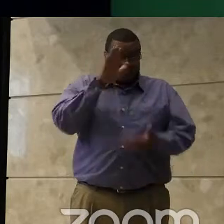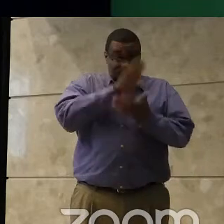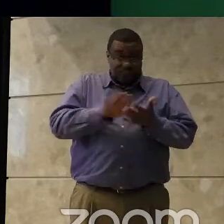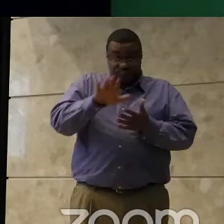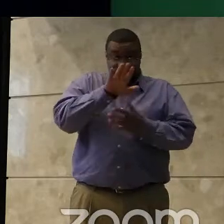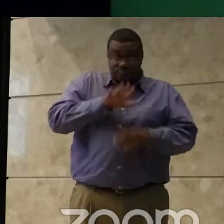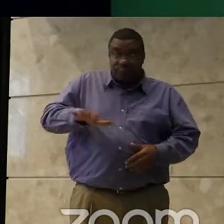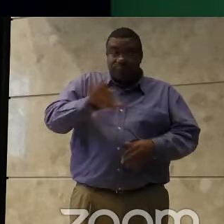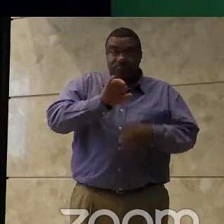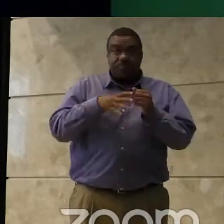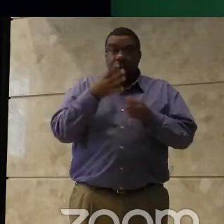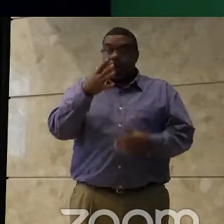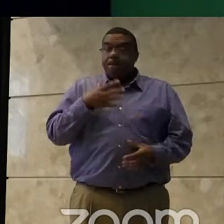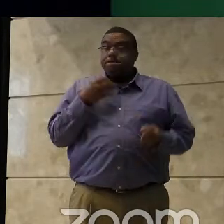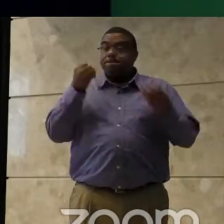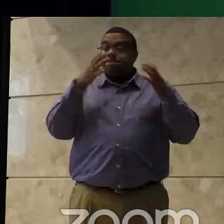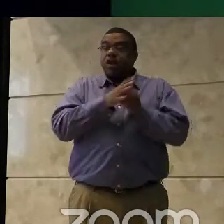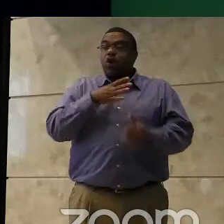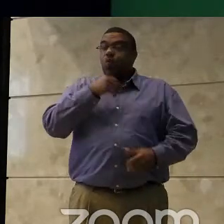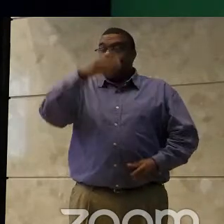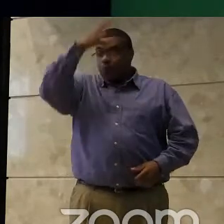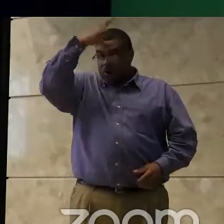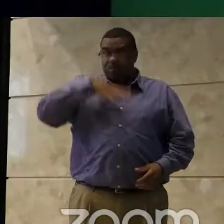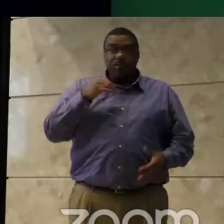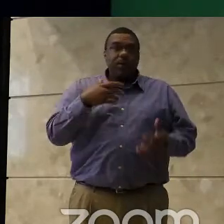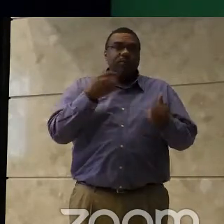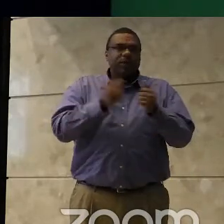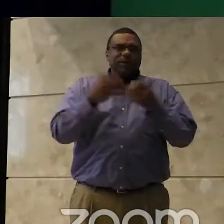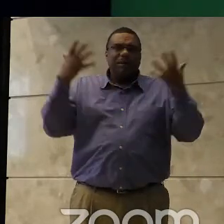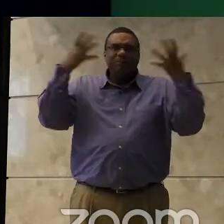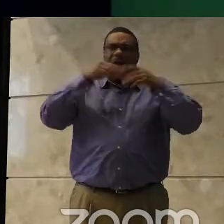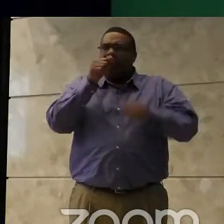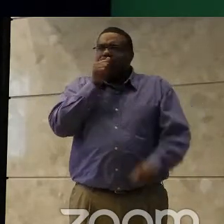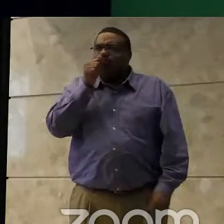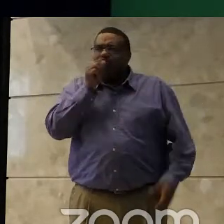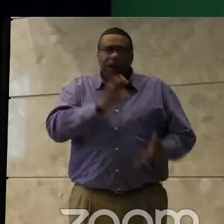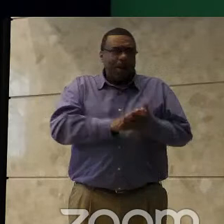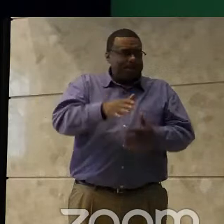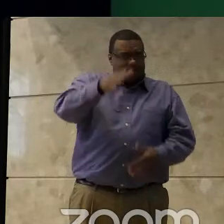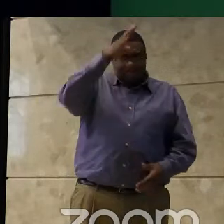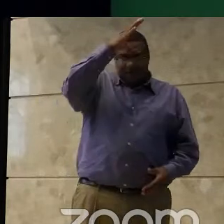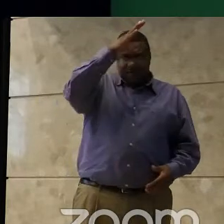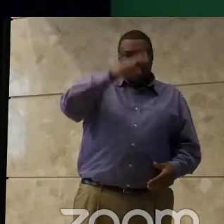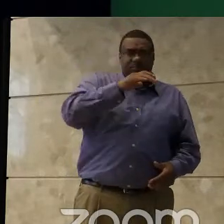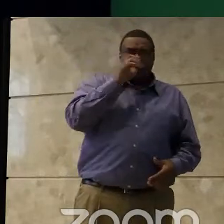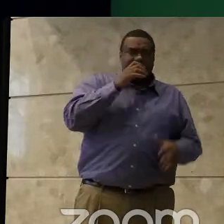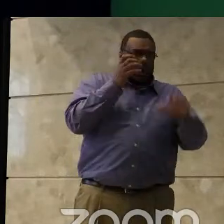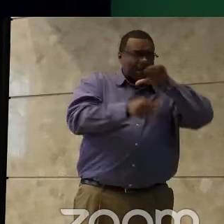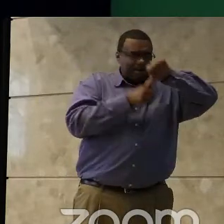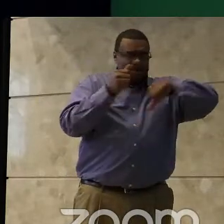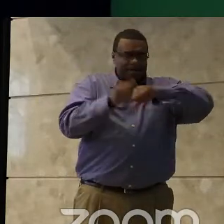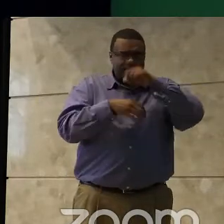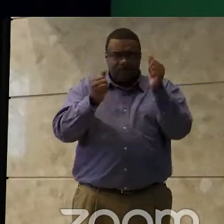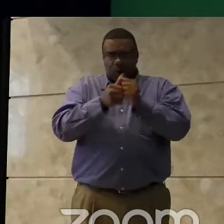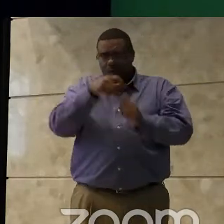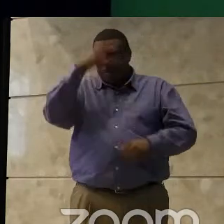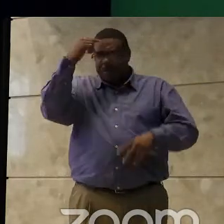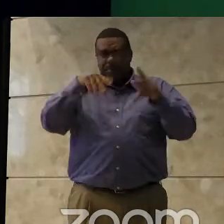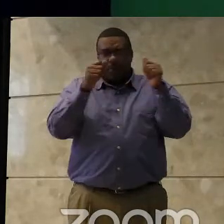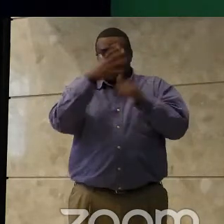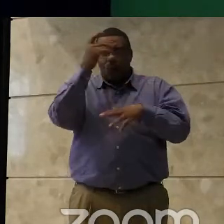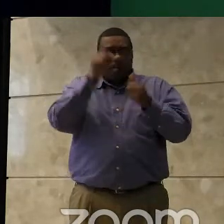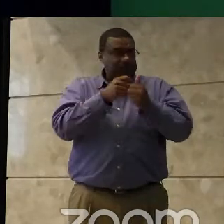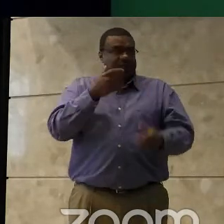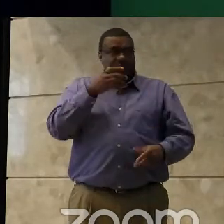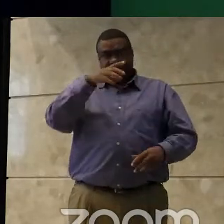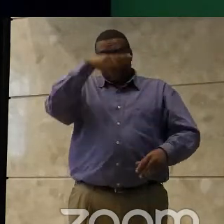had many of my white mentees to say, "Doc, I've got this dark secret. What is it?" My dad told me not to mix with Black people because they might corrupt